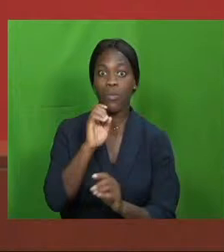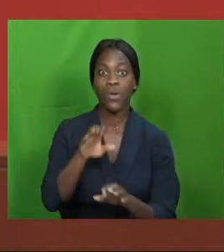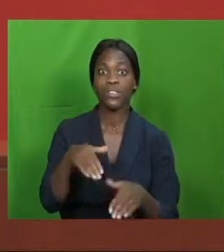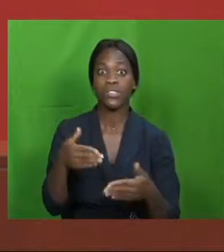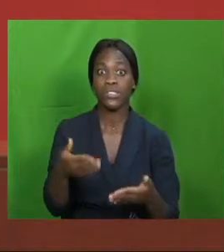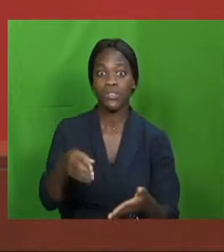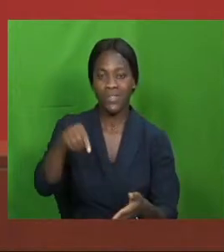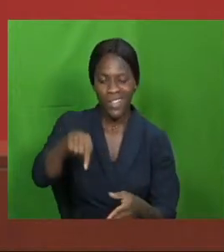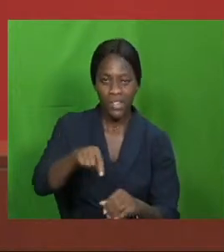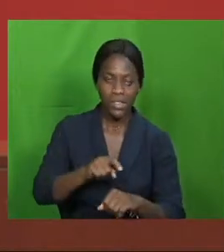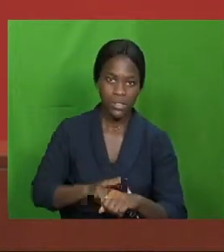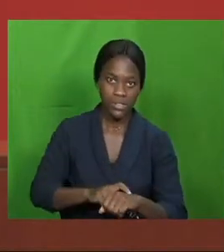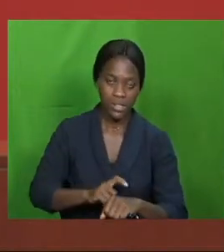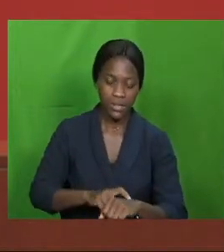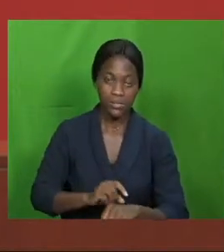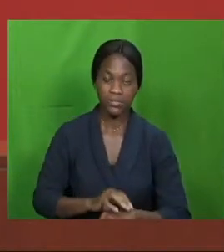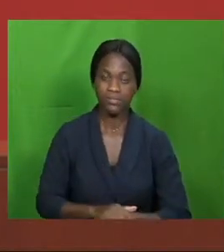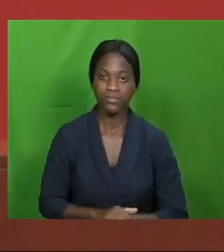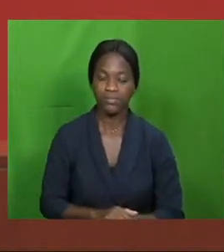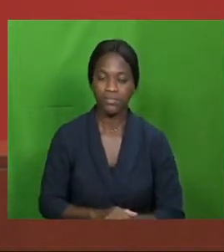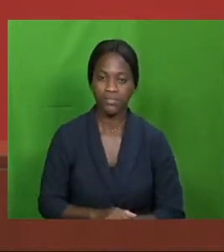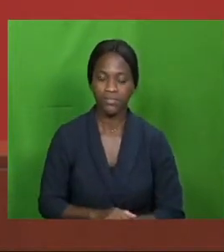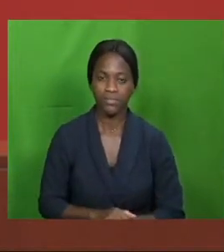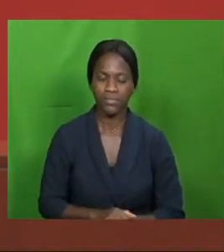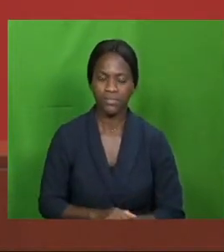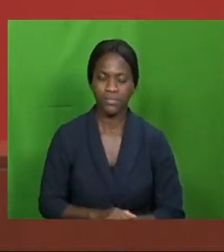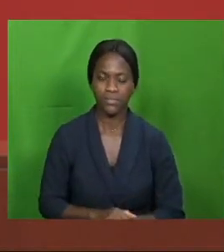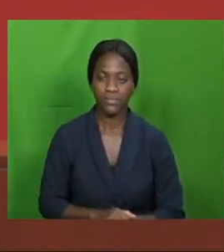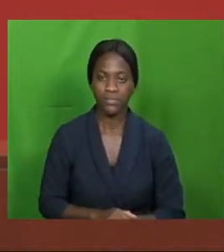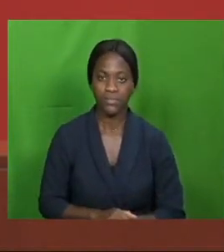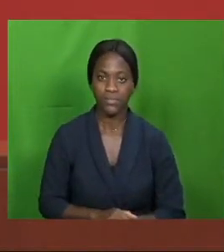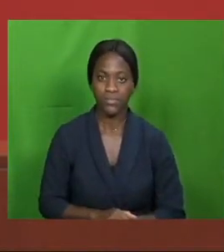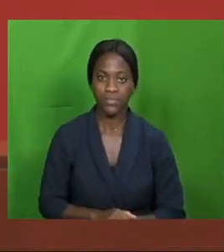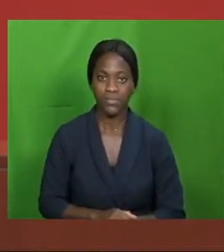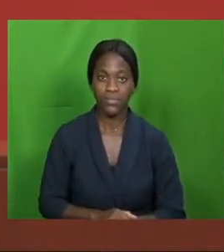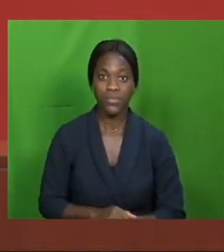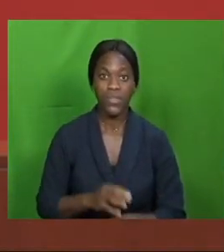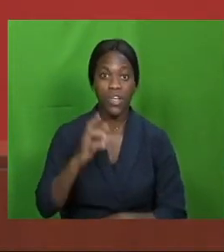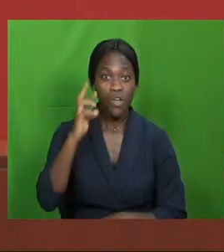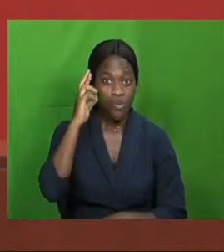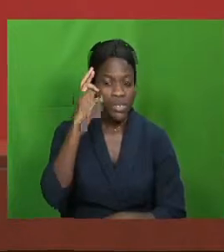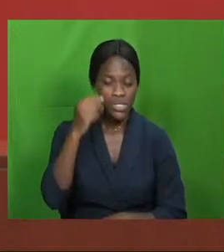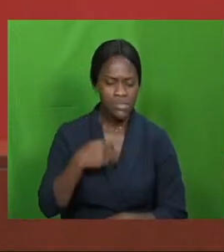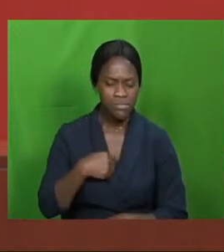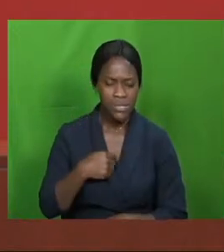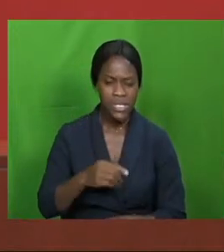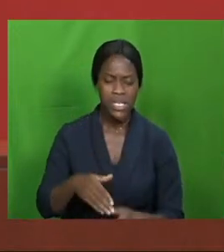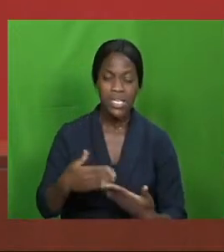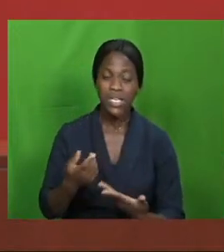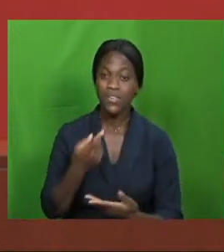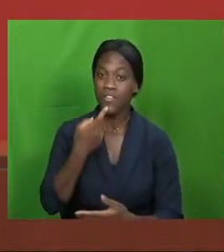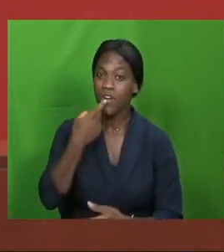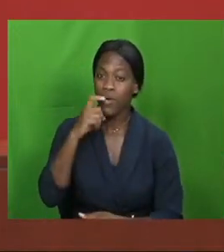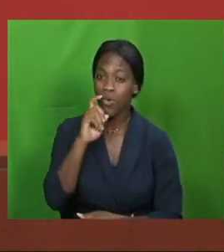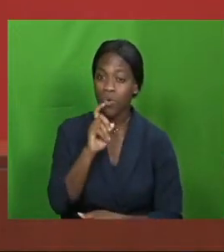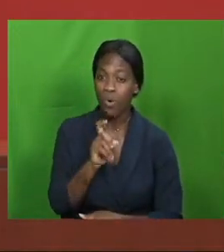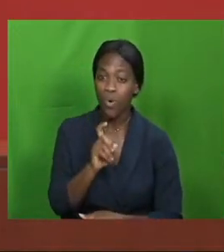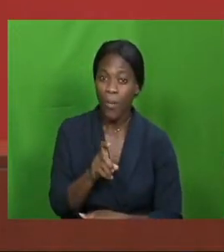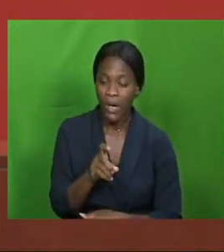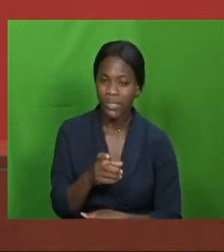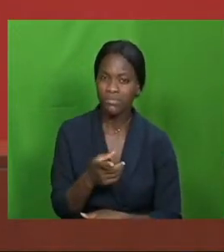It is against this backdrop that I am giving this ruling to